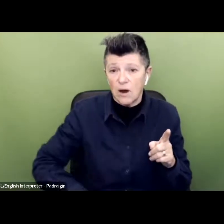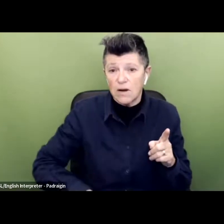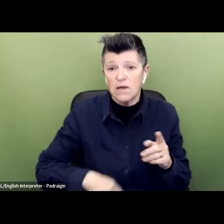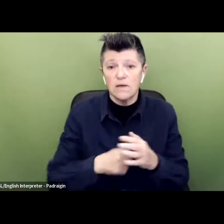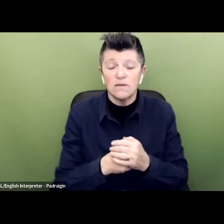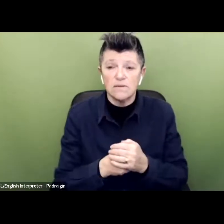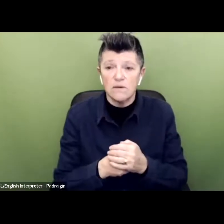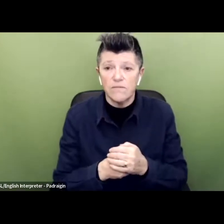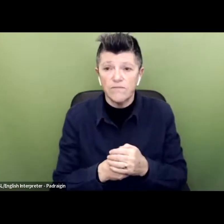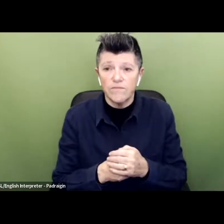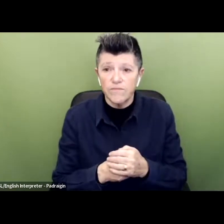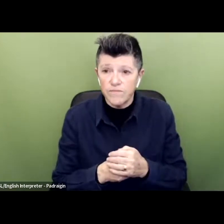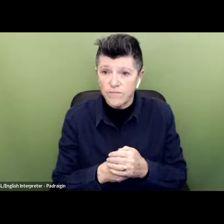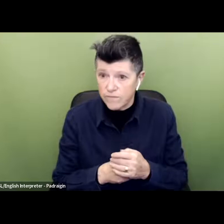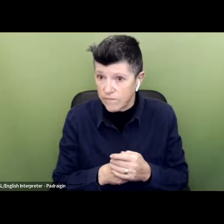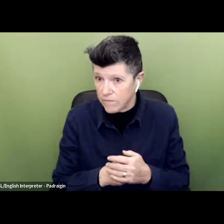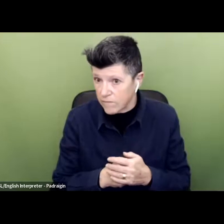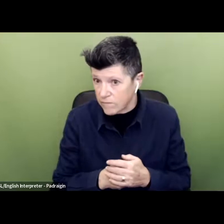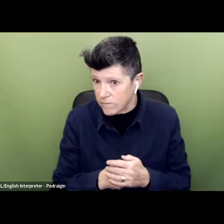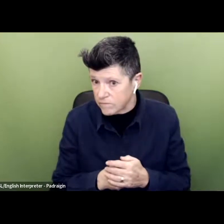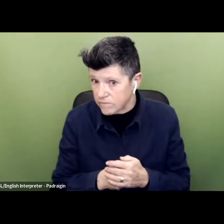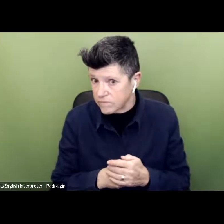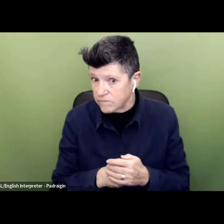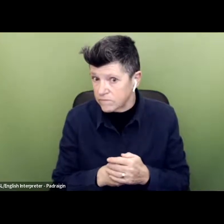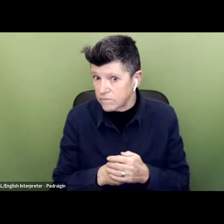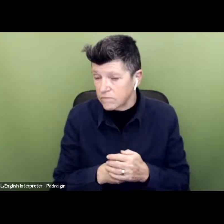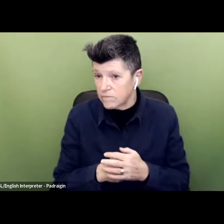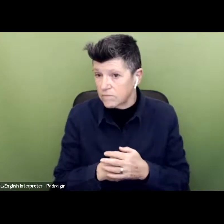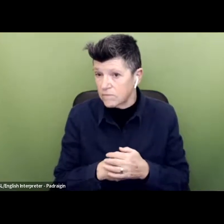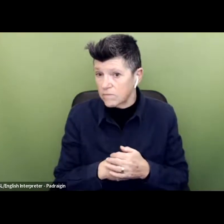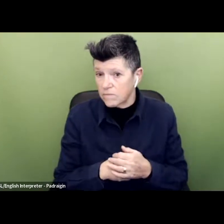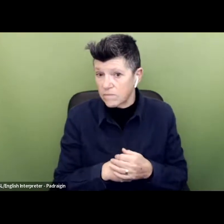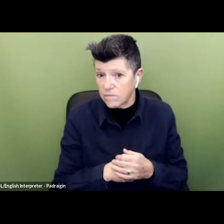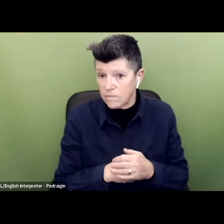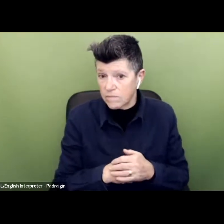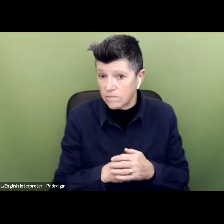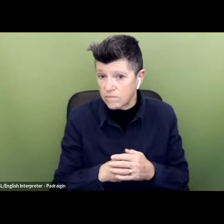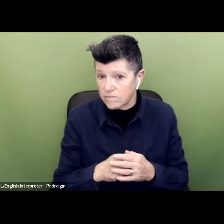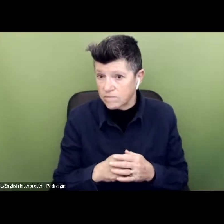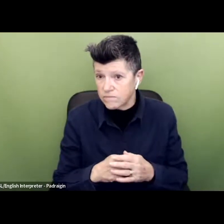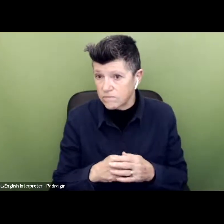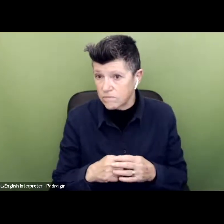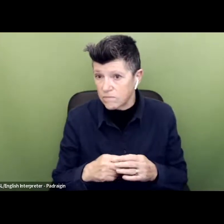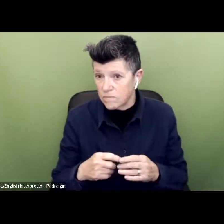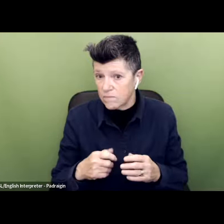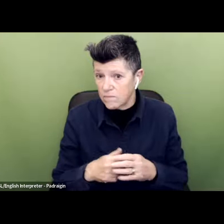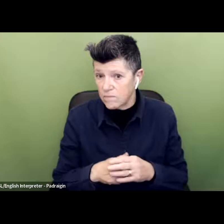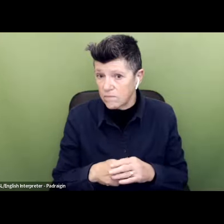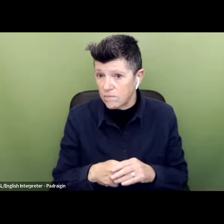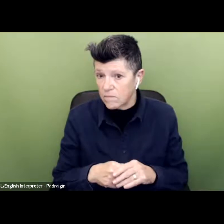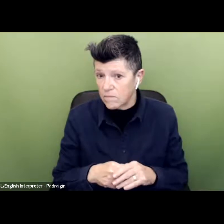of Facebook and so on being out of Russia. So one scenario would be that we have been in the current world where most forms of